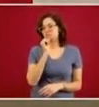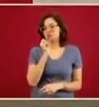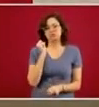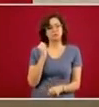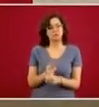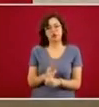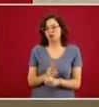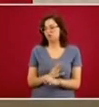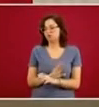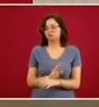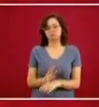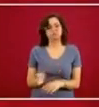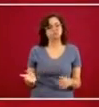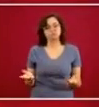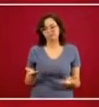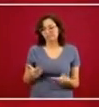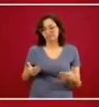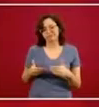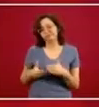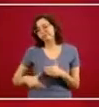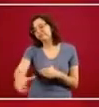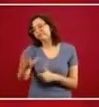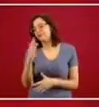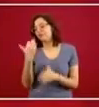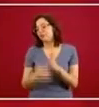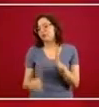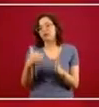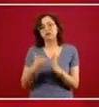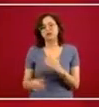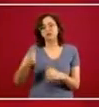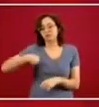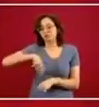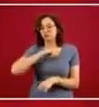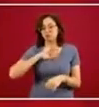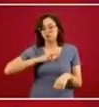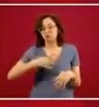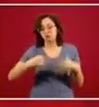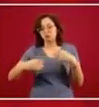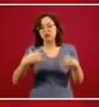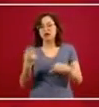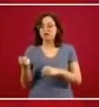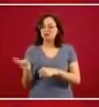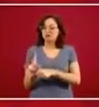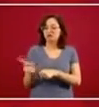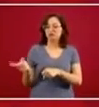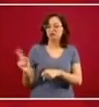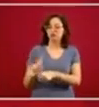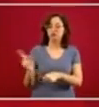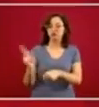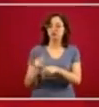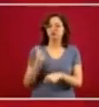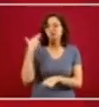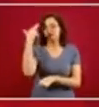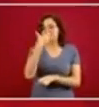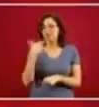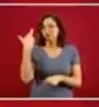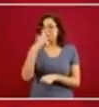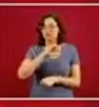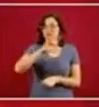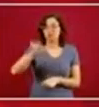It is early to talk about what's going to happen after April the 30th. We are carrying out a